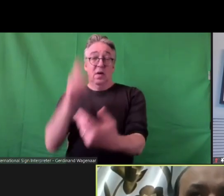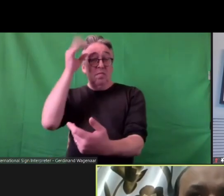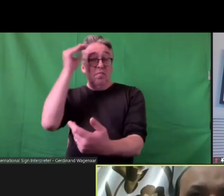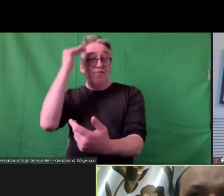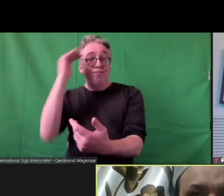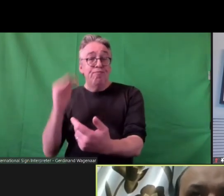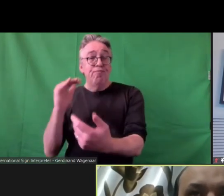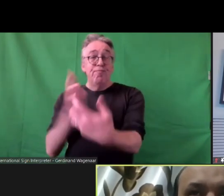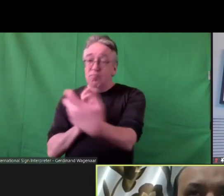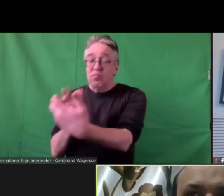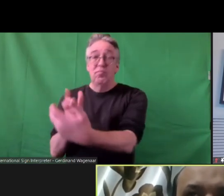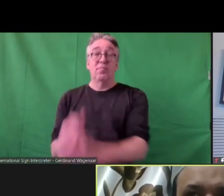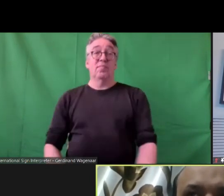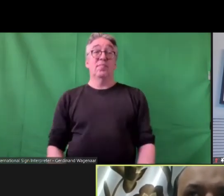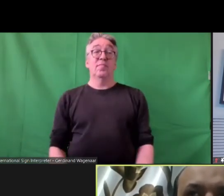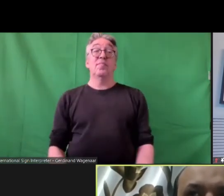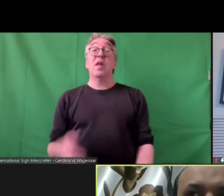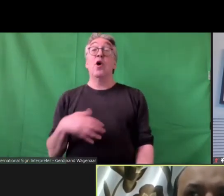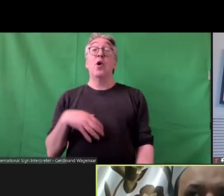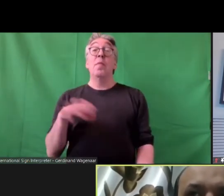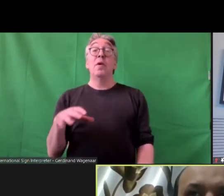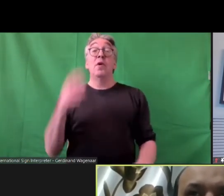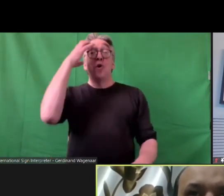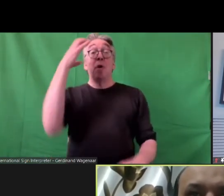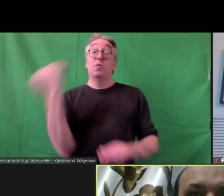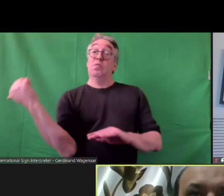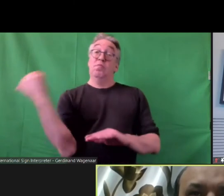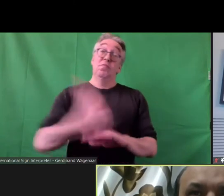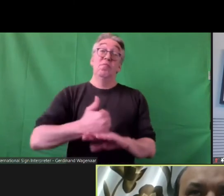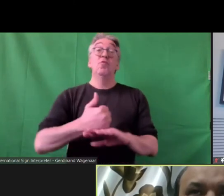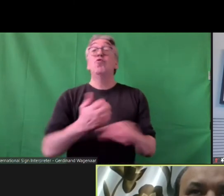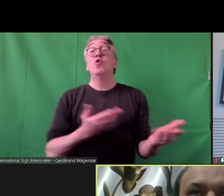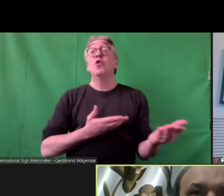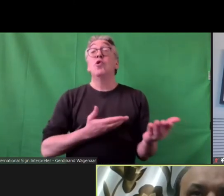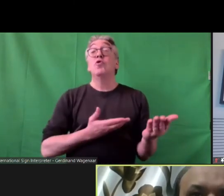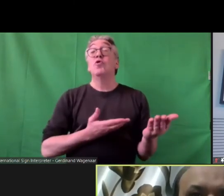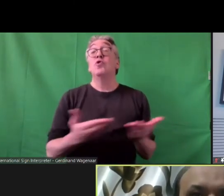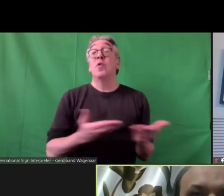quota service for people with disabilities, where in the